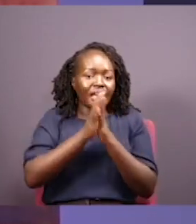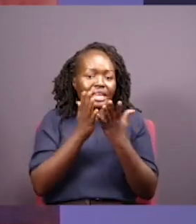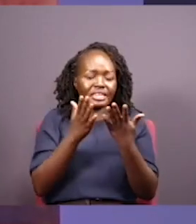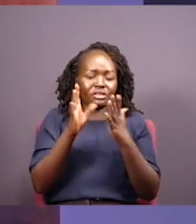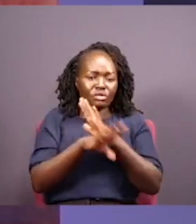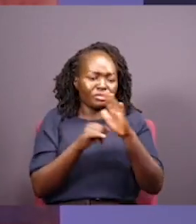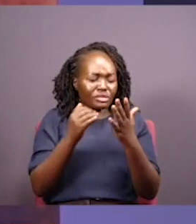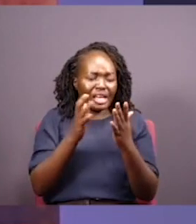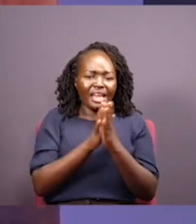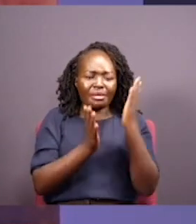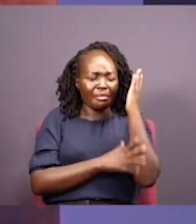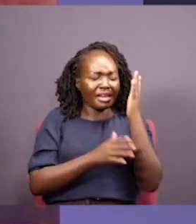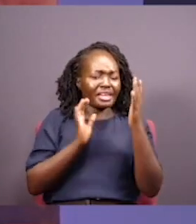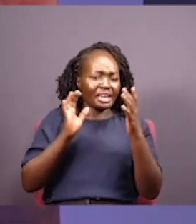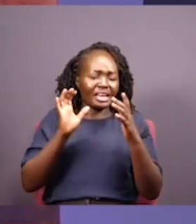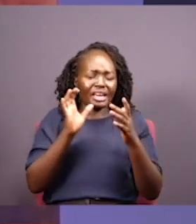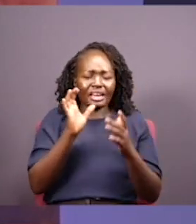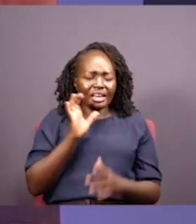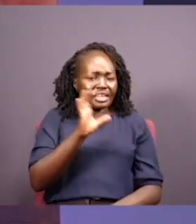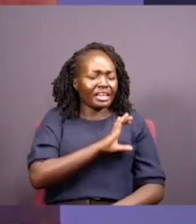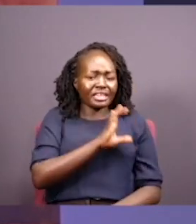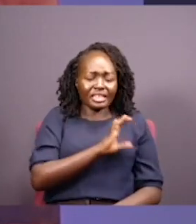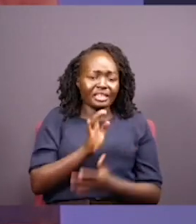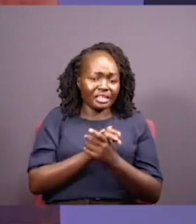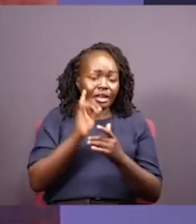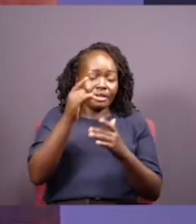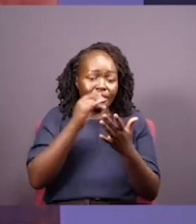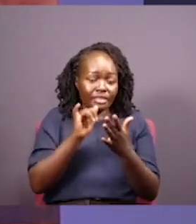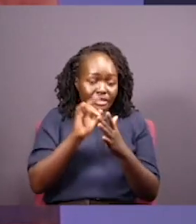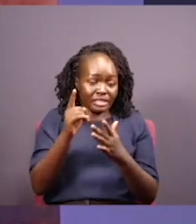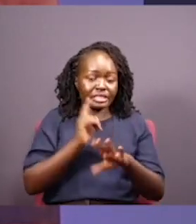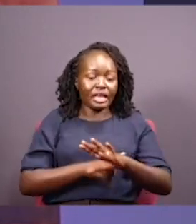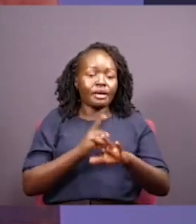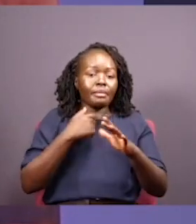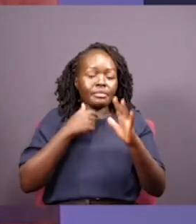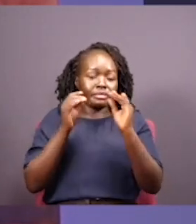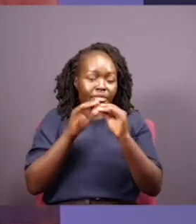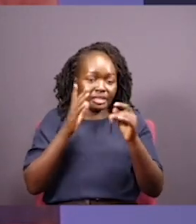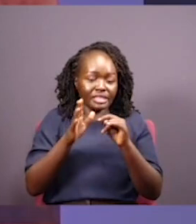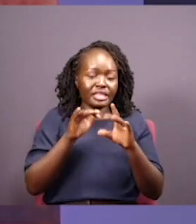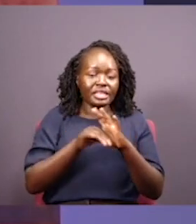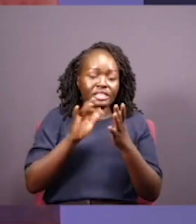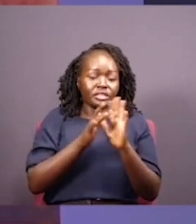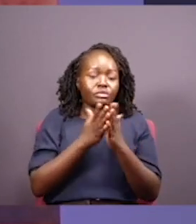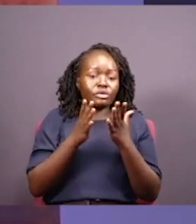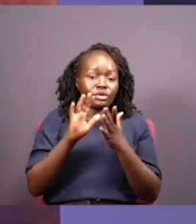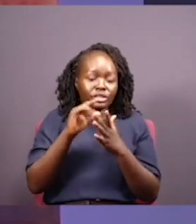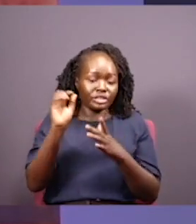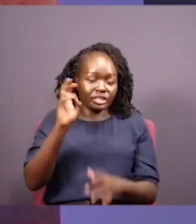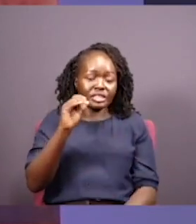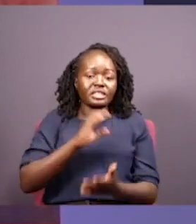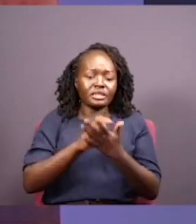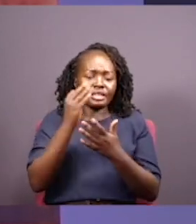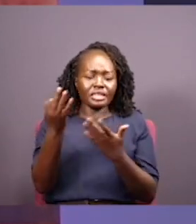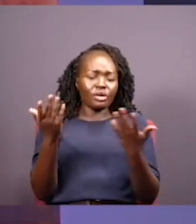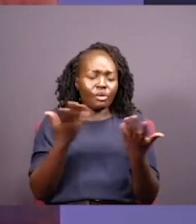character. The first time we encounter this creature in the scripture is in the book of Genesis chapter 3, where this